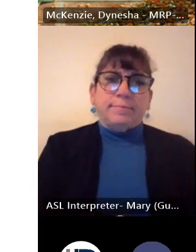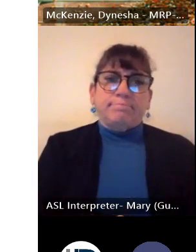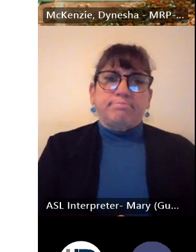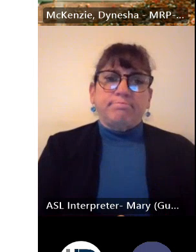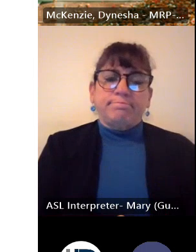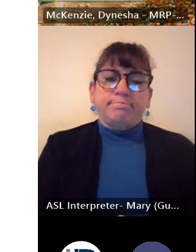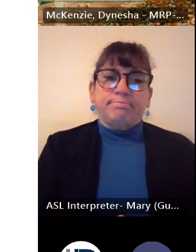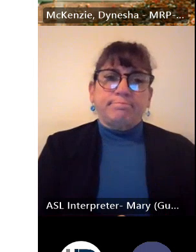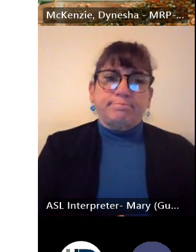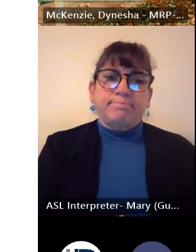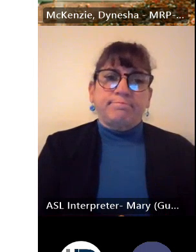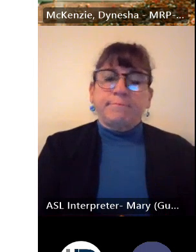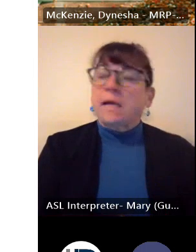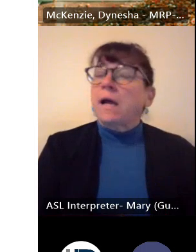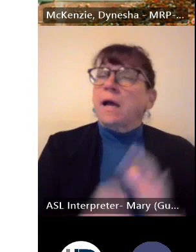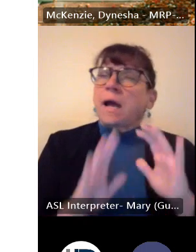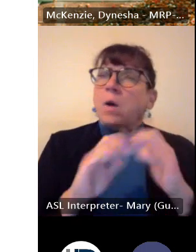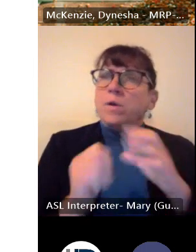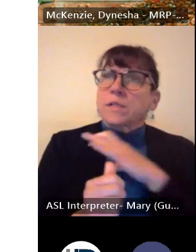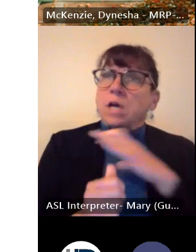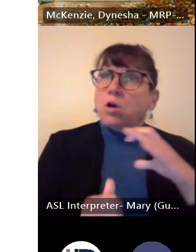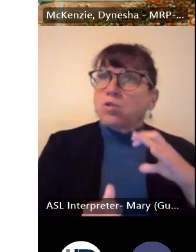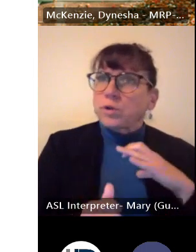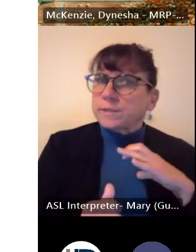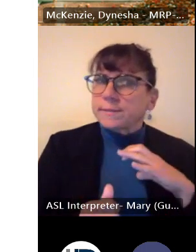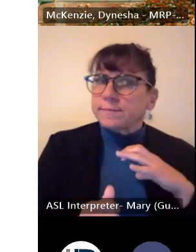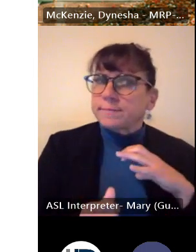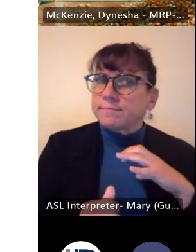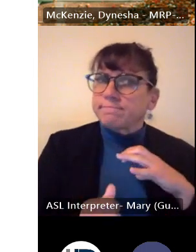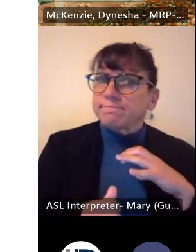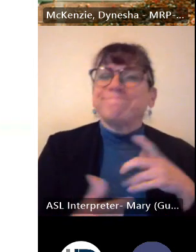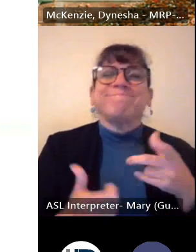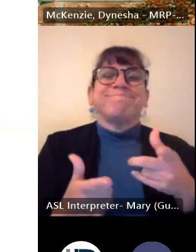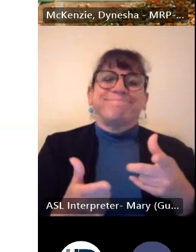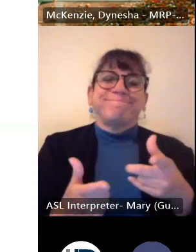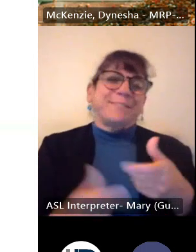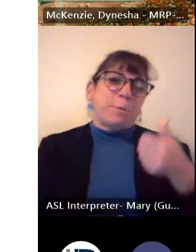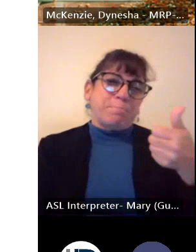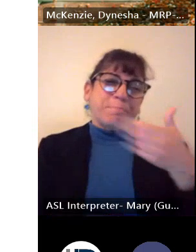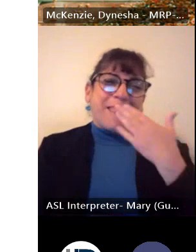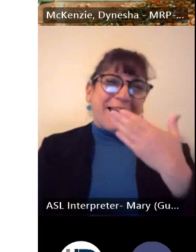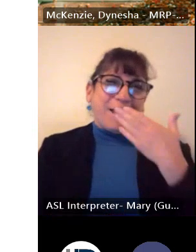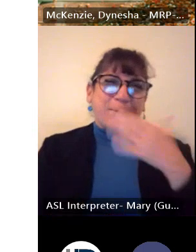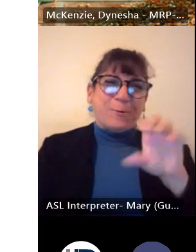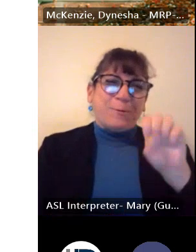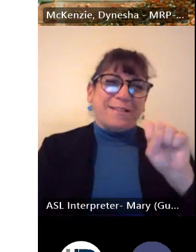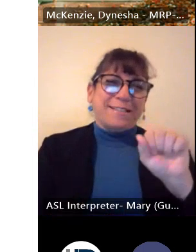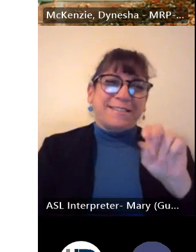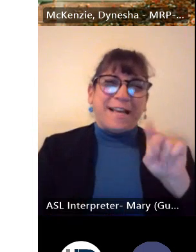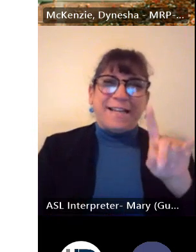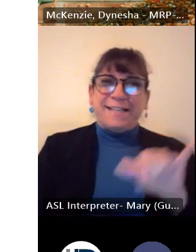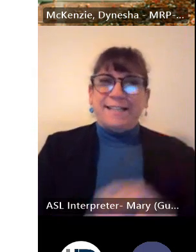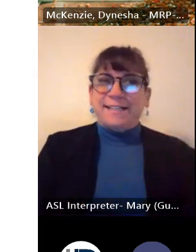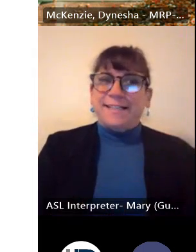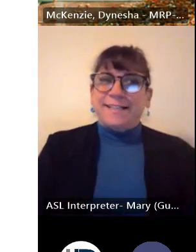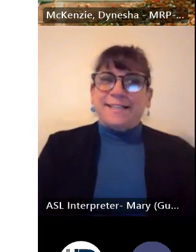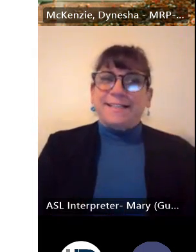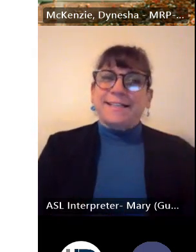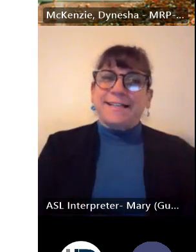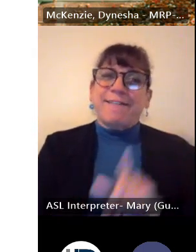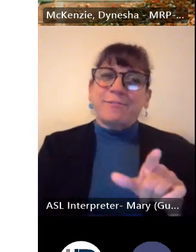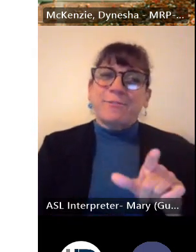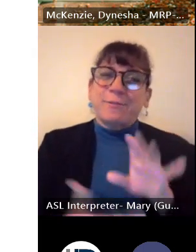And how does Congress, there you go. Thanks, Andy. So after we had the